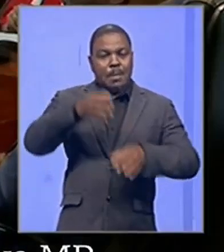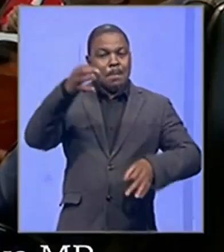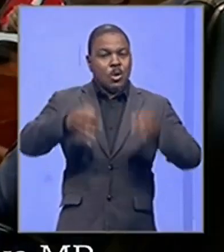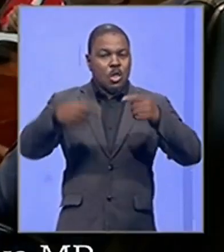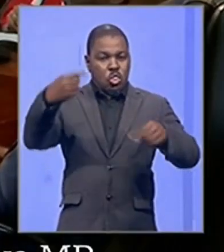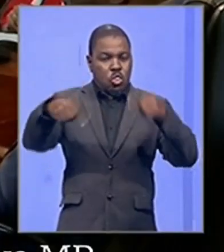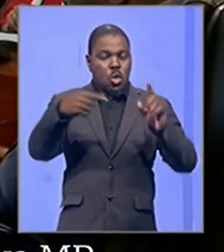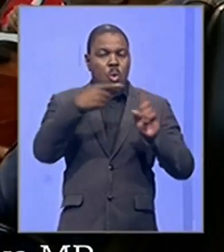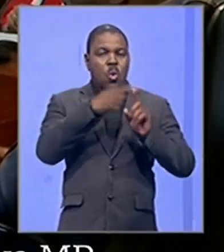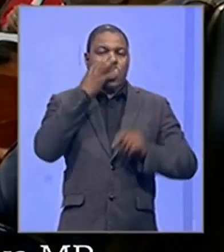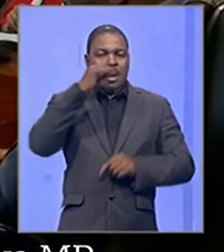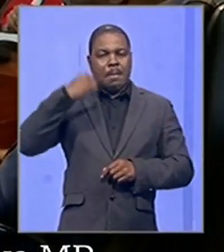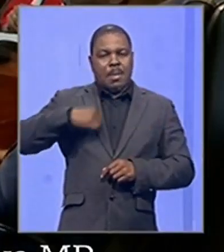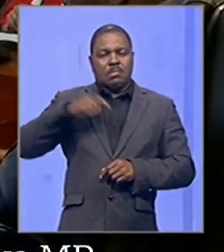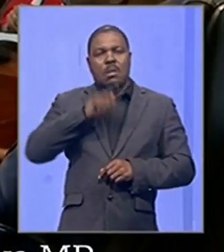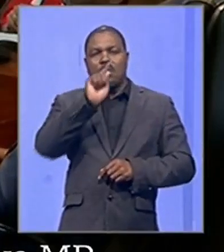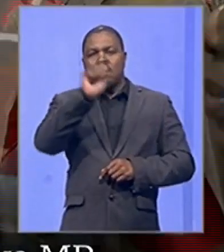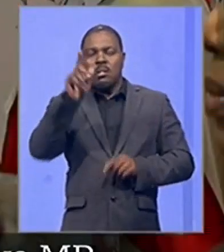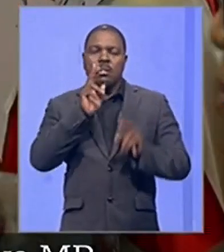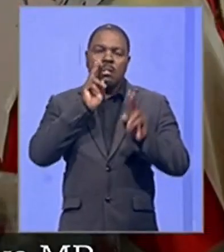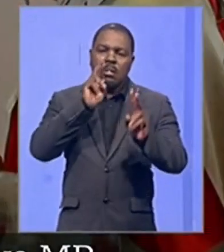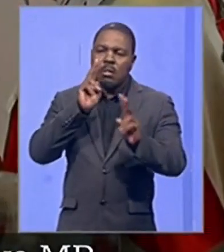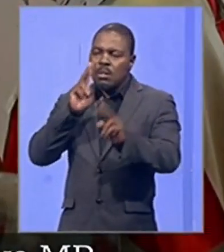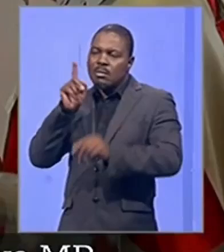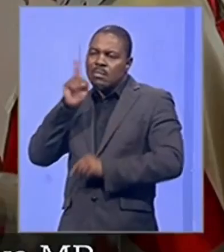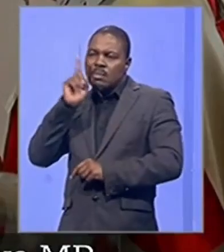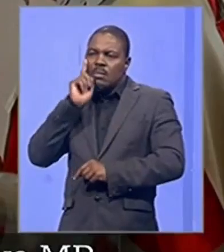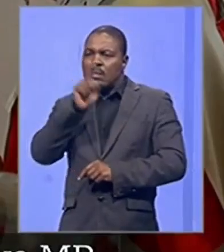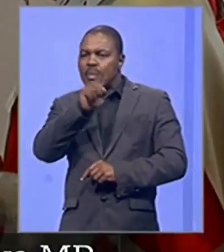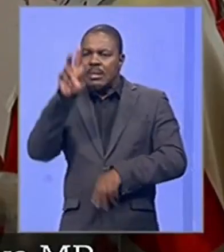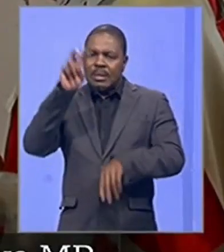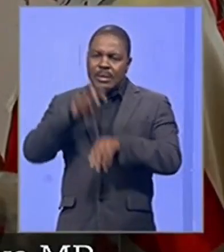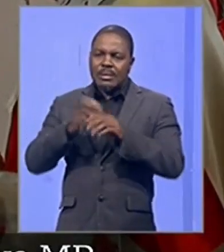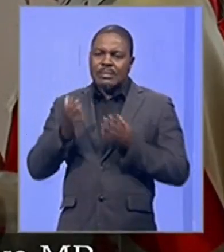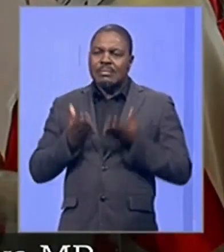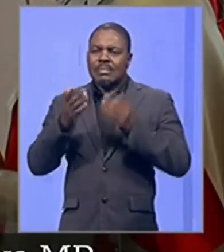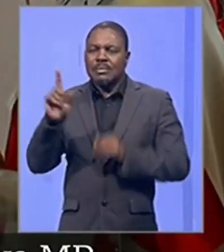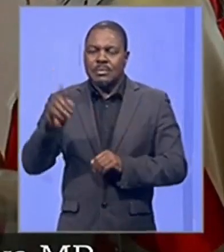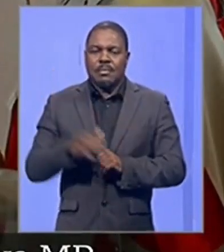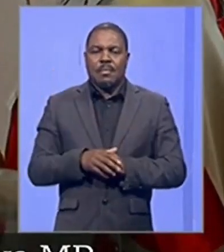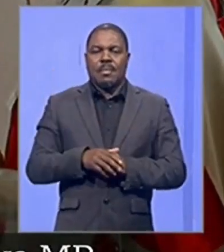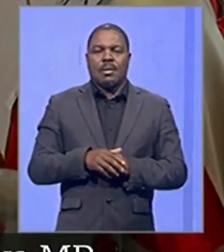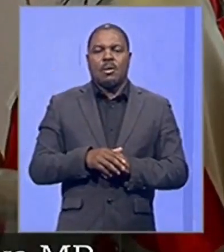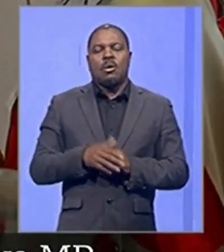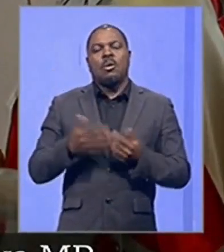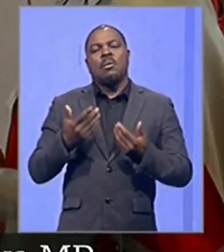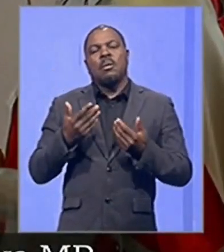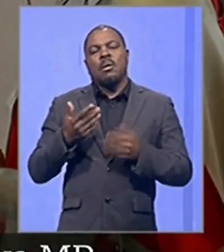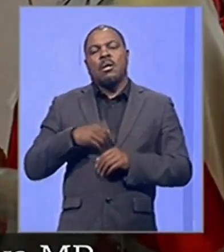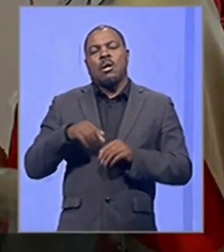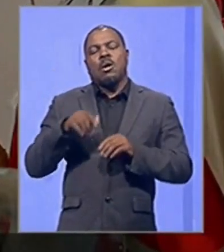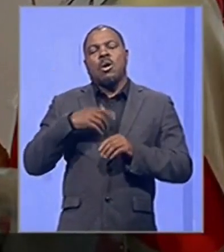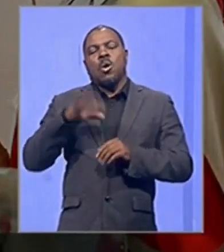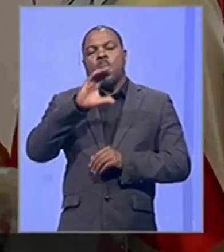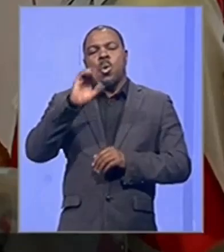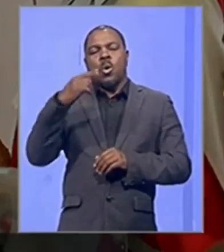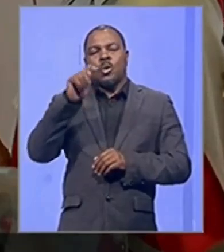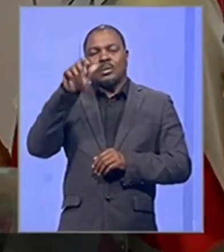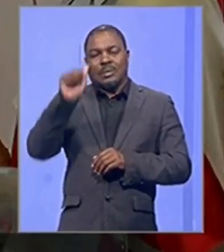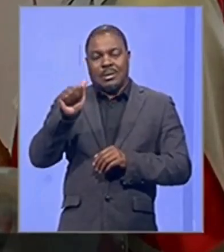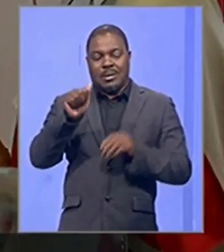etela mebasepala go lekola mohuta wa thekgo yeo ba e hlokago. Kgoro ya pušotirišano le merero ya setšo